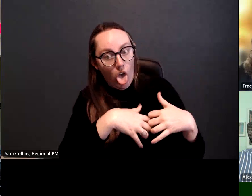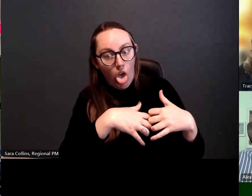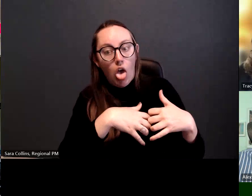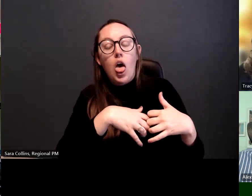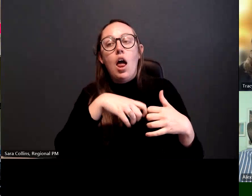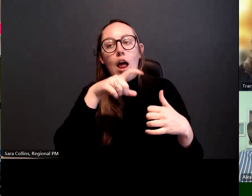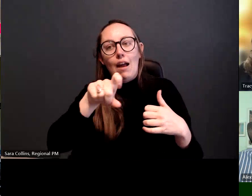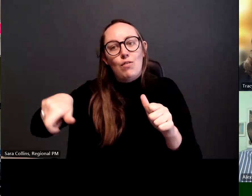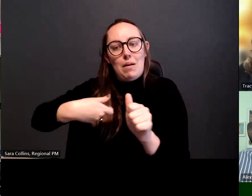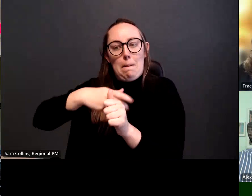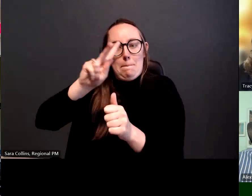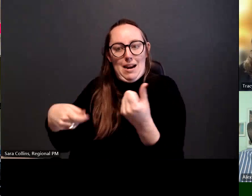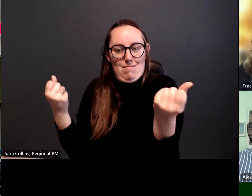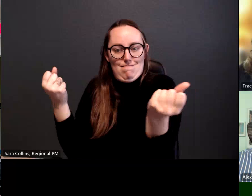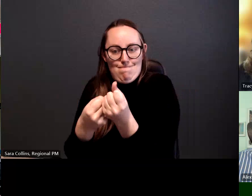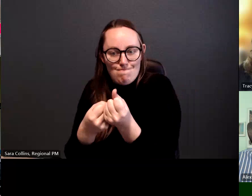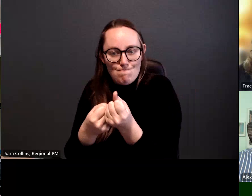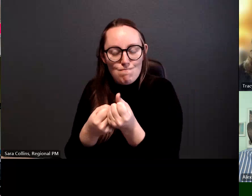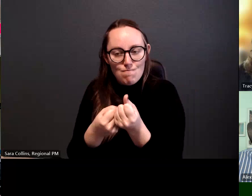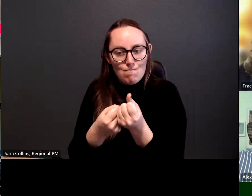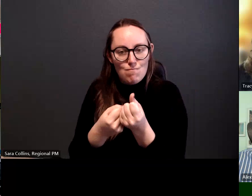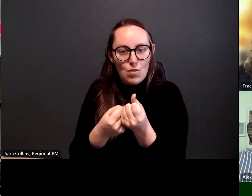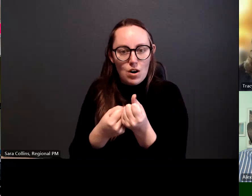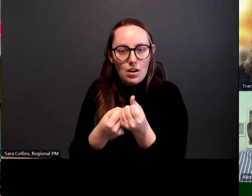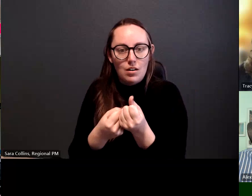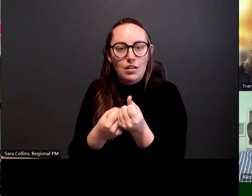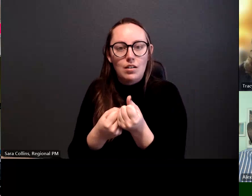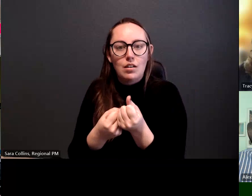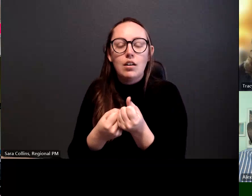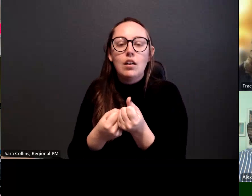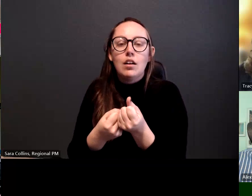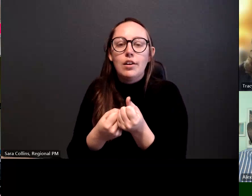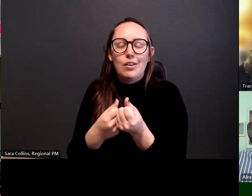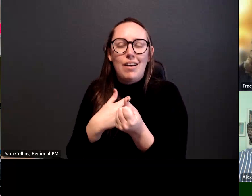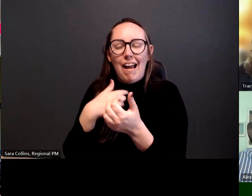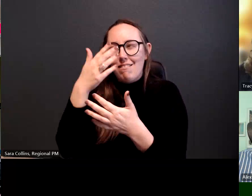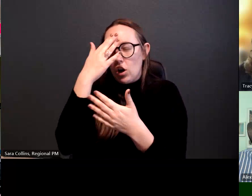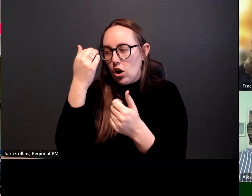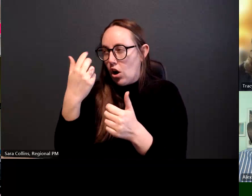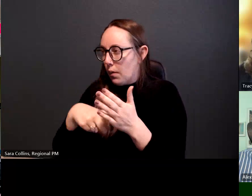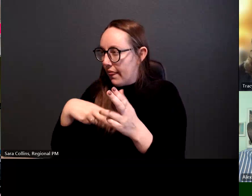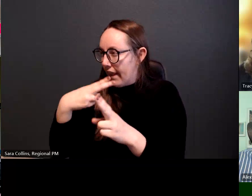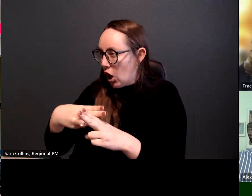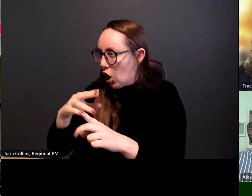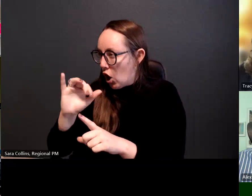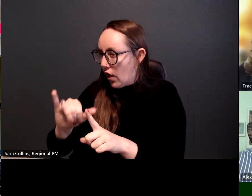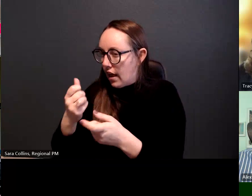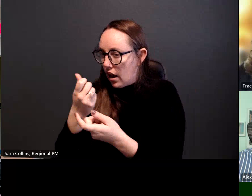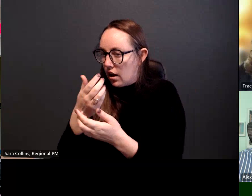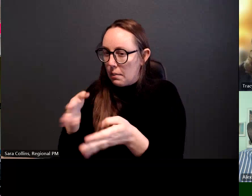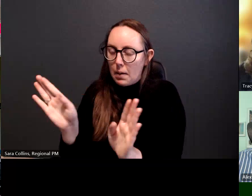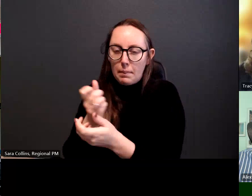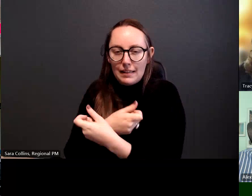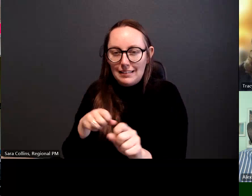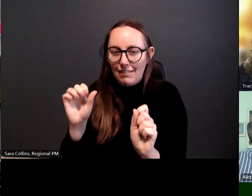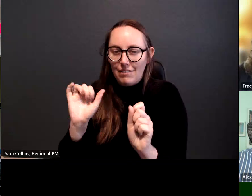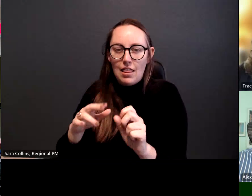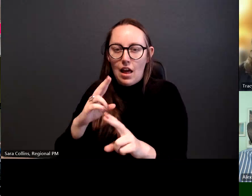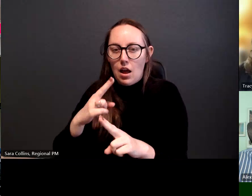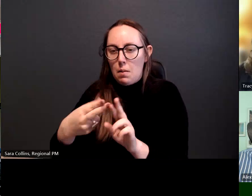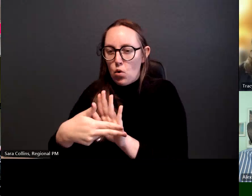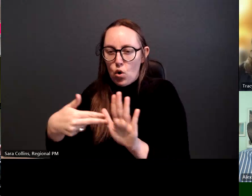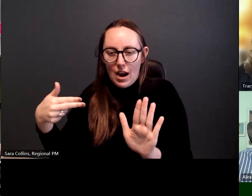public safety offering. That brand name should have been in here too. I forget. I know what you mean. I talked to him about it a few weeks ago. Yeah,